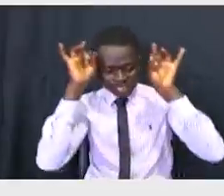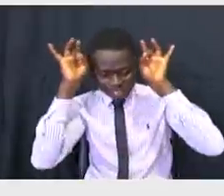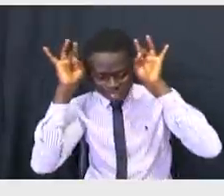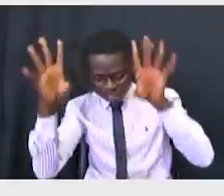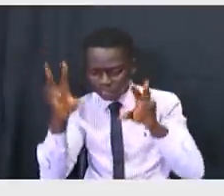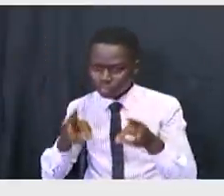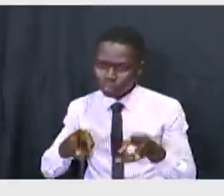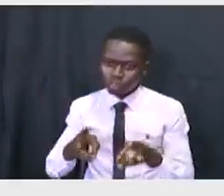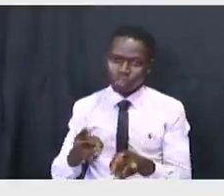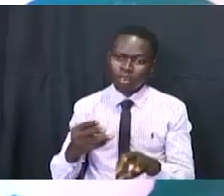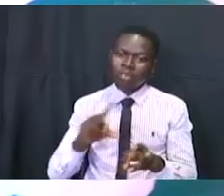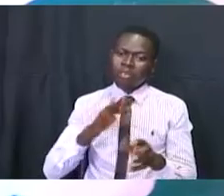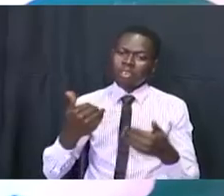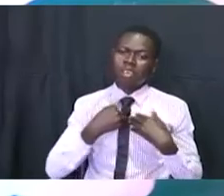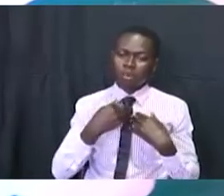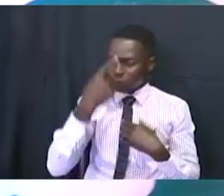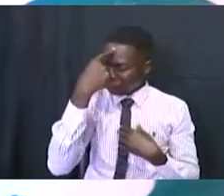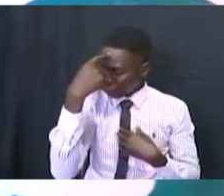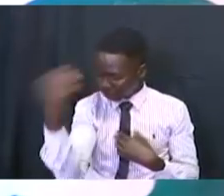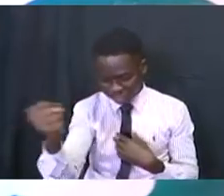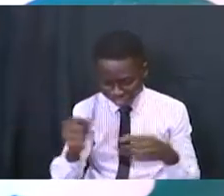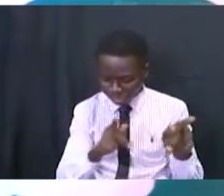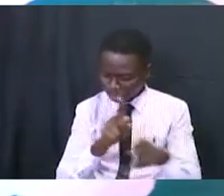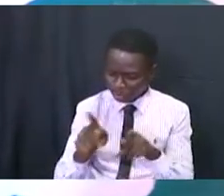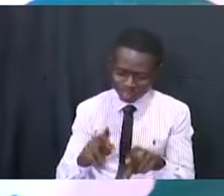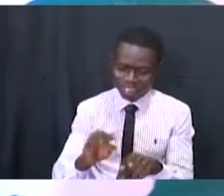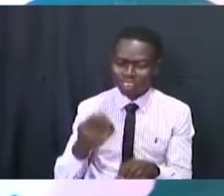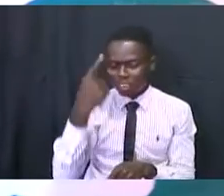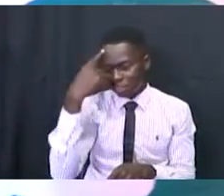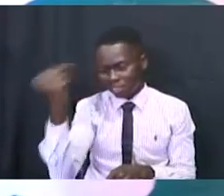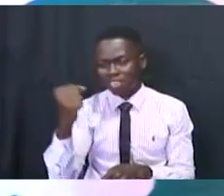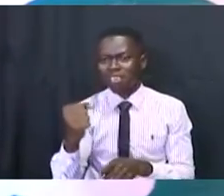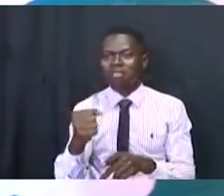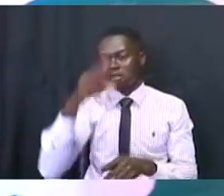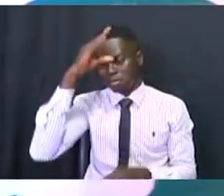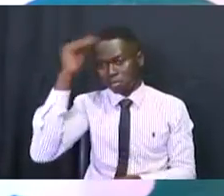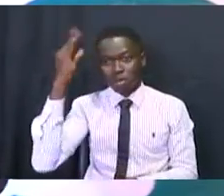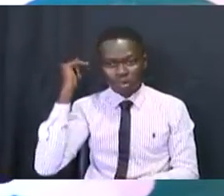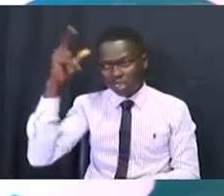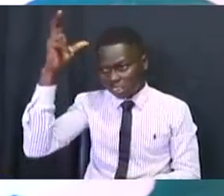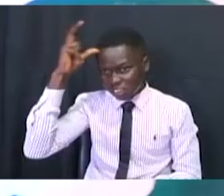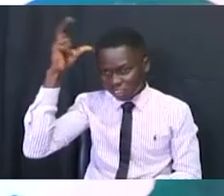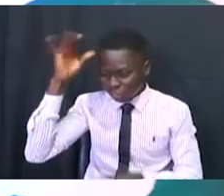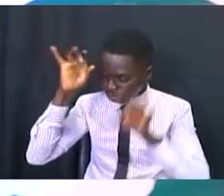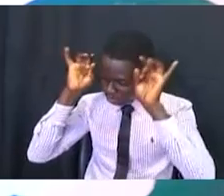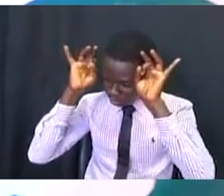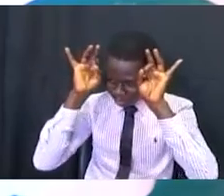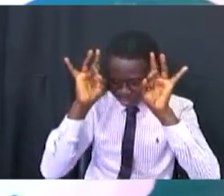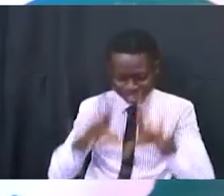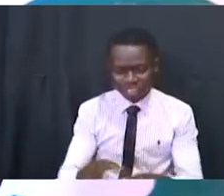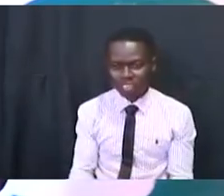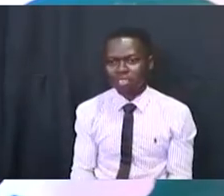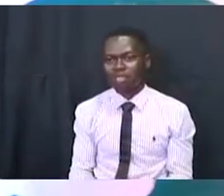wicked people and there are wicked men. The world is full of trappings. The devil is a schemer. If Jacob was a